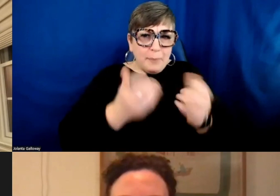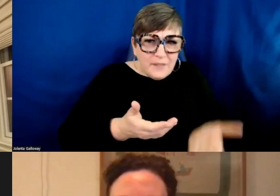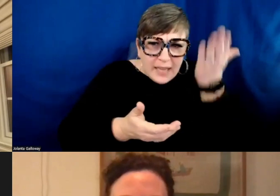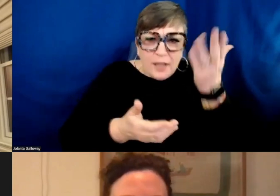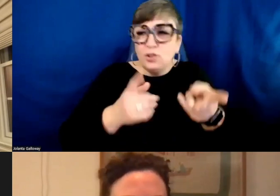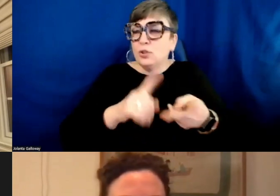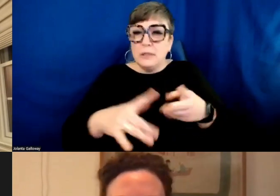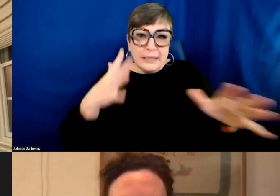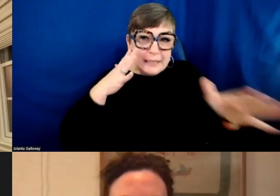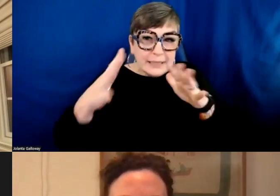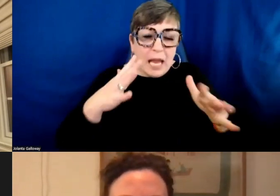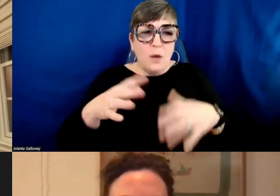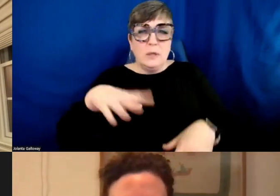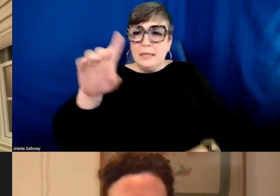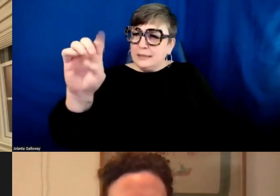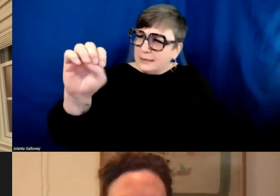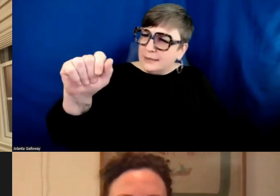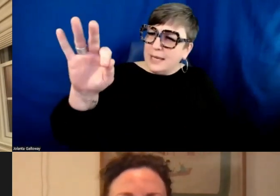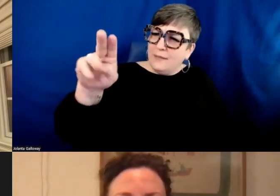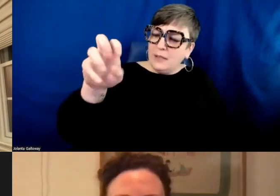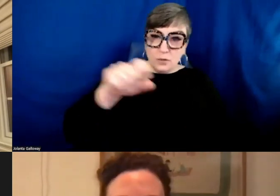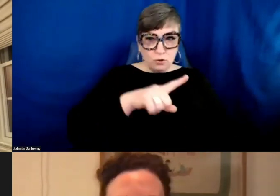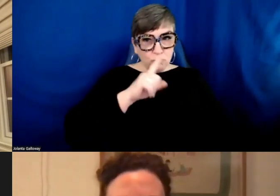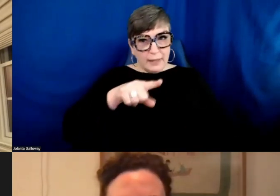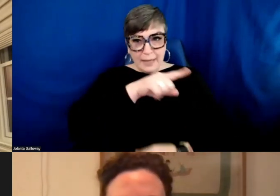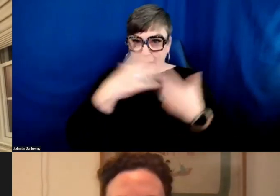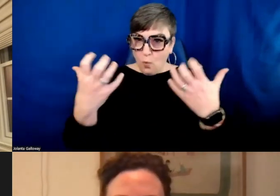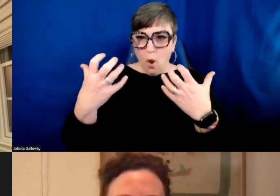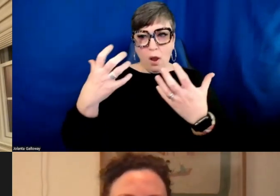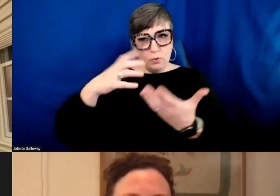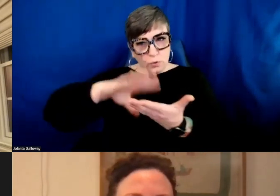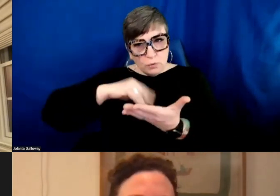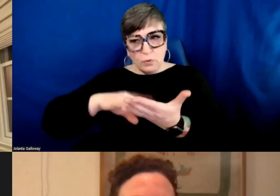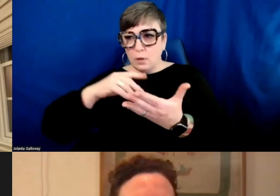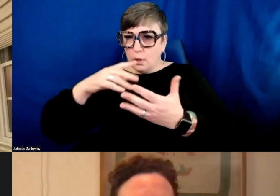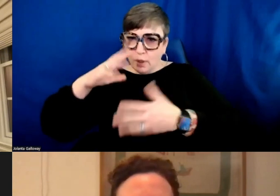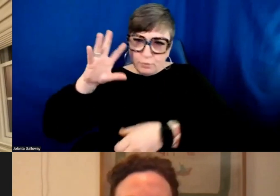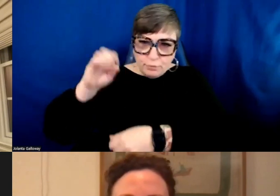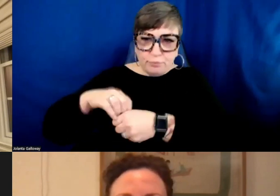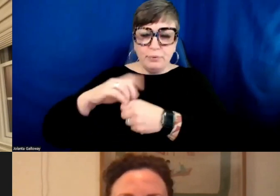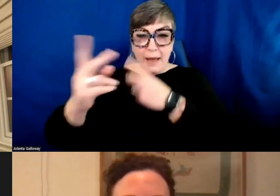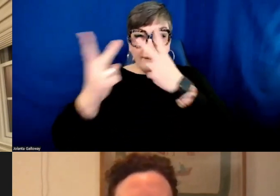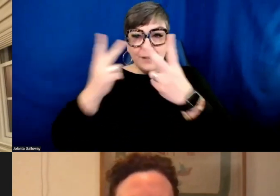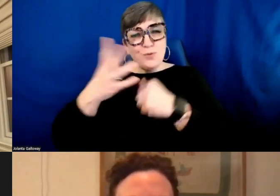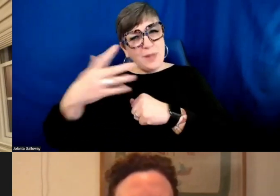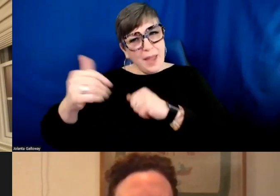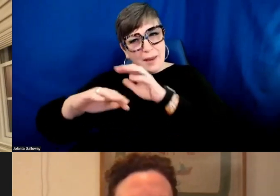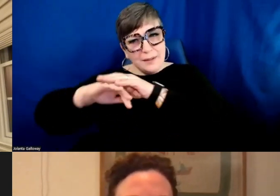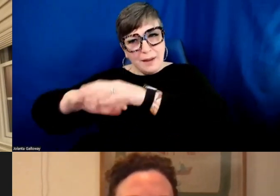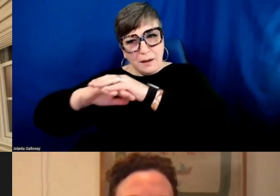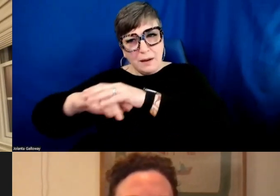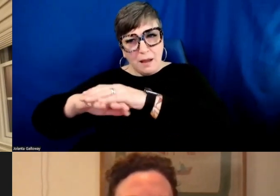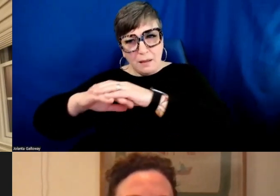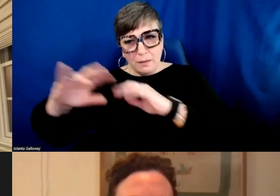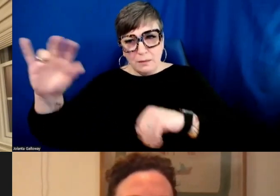because he was just as invested in tactile technology and, and visual technology as, as in sonic and,